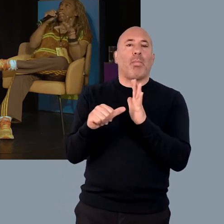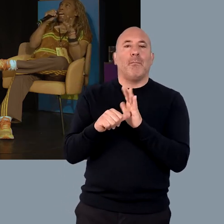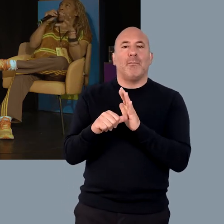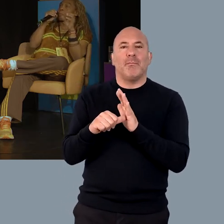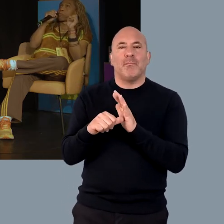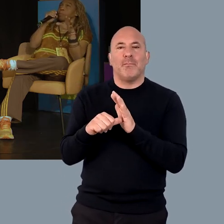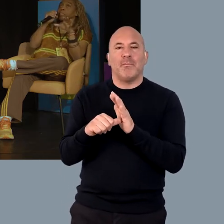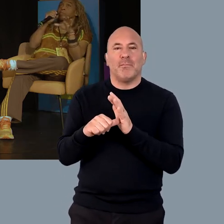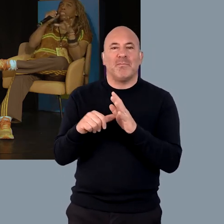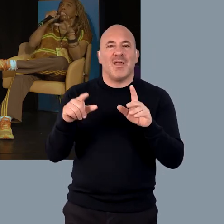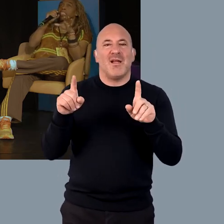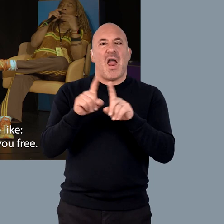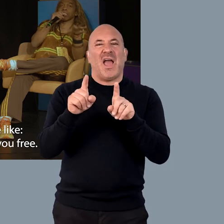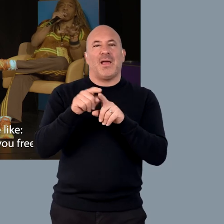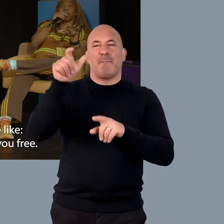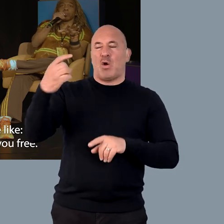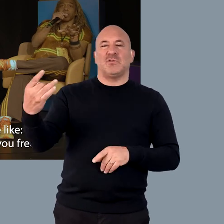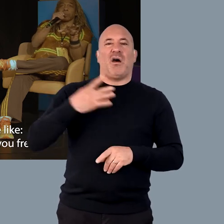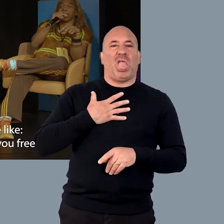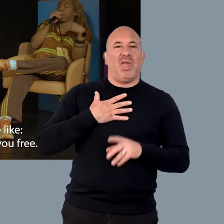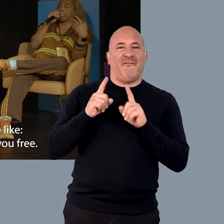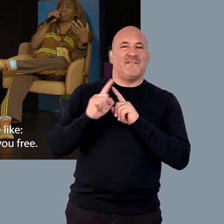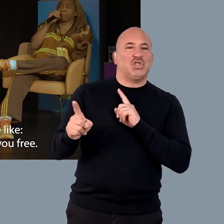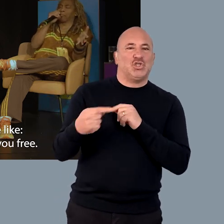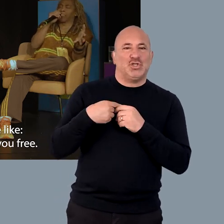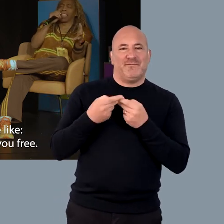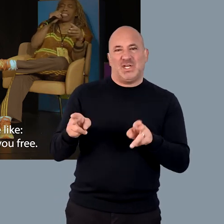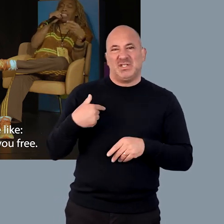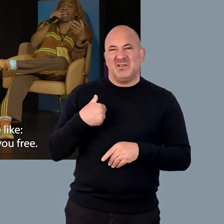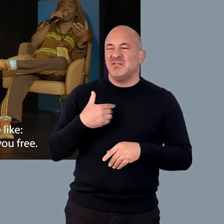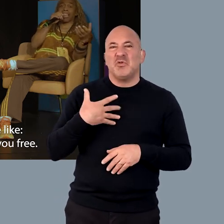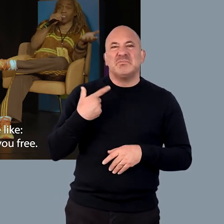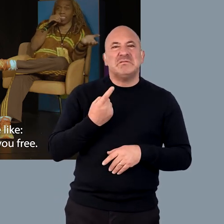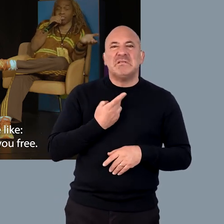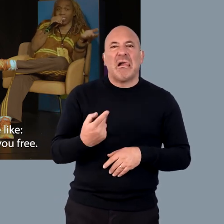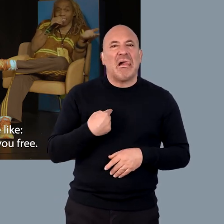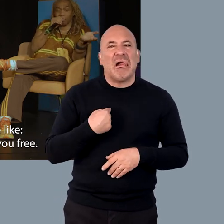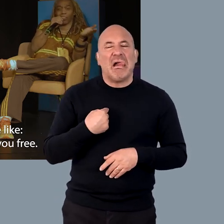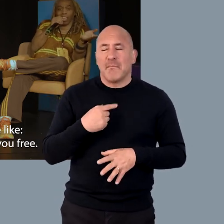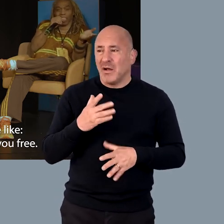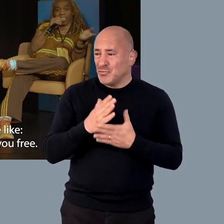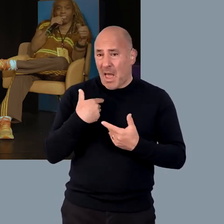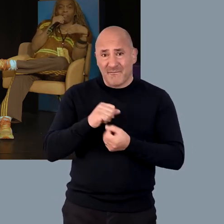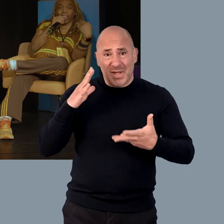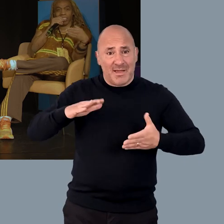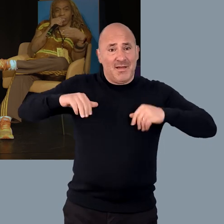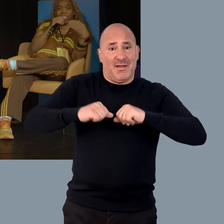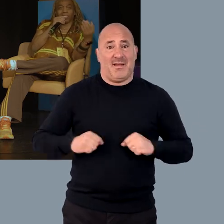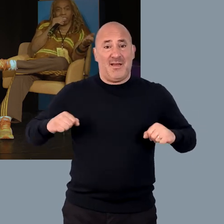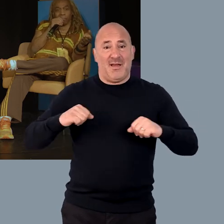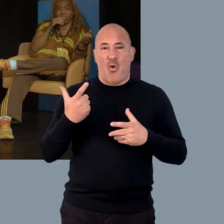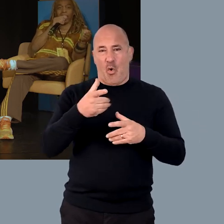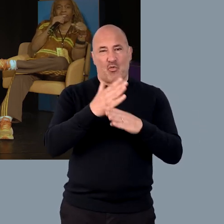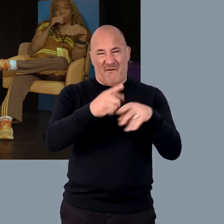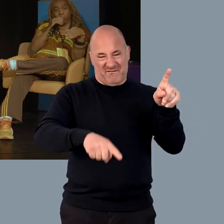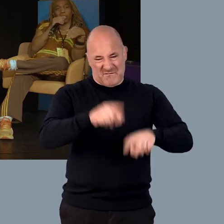as a problem like when someone dumps you and you're like i don't want to be free and actually they've set you free someone fires you